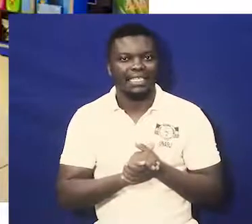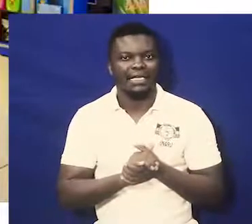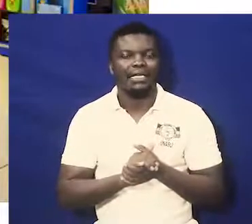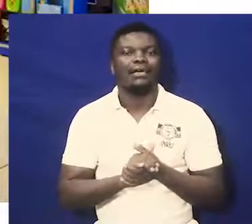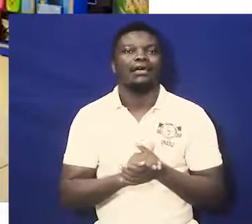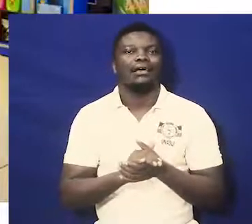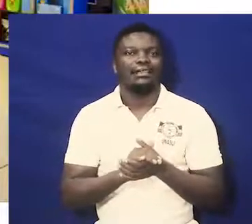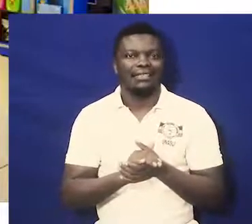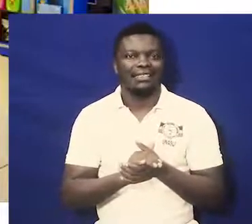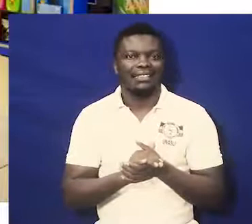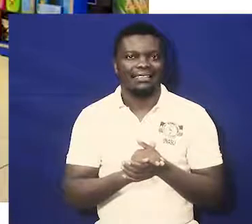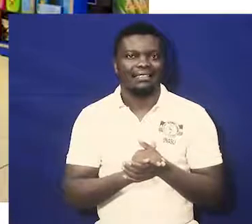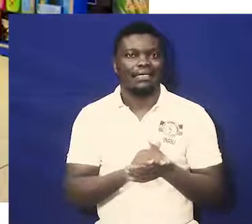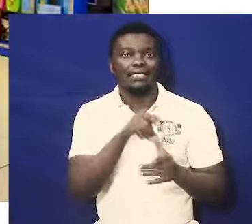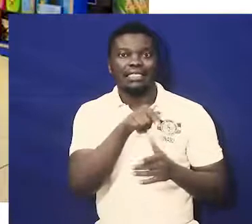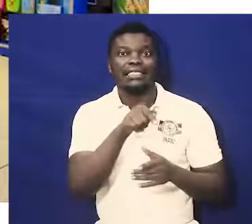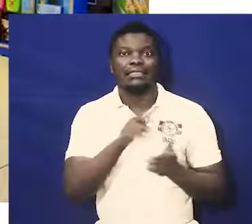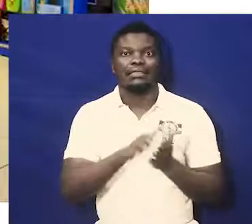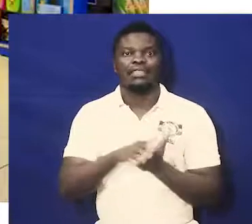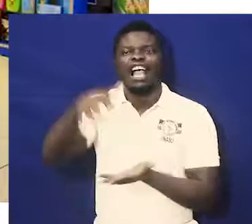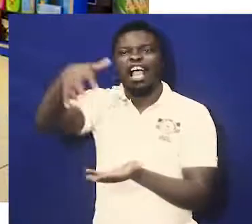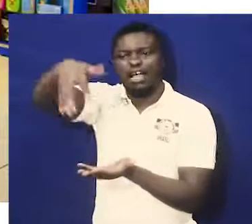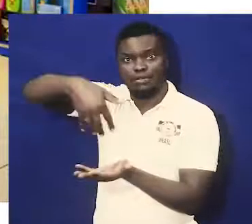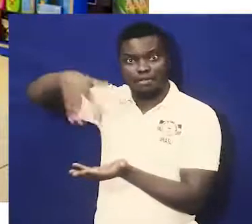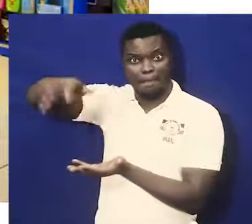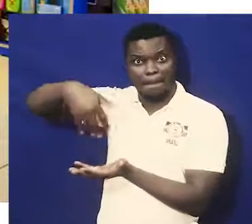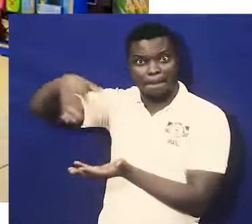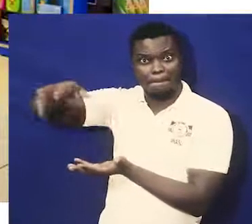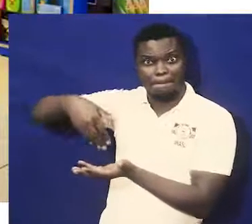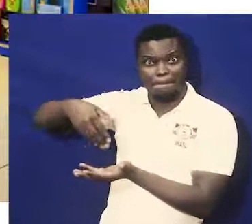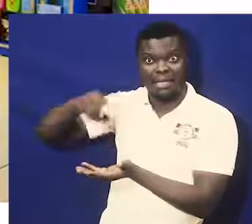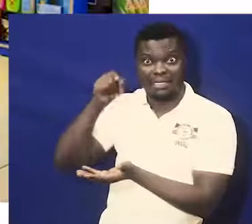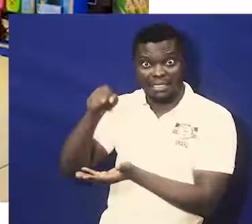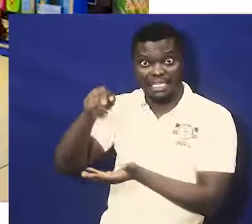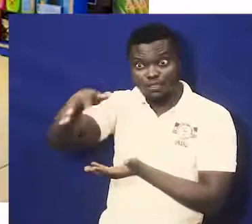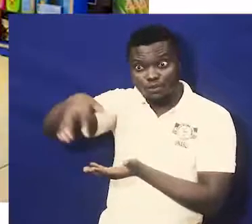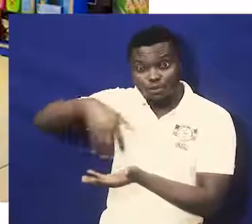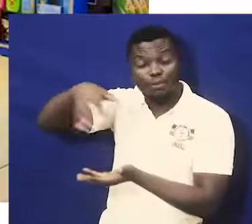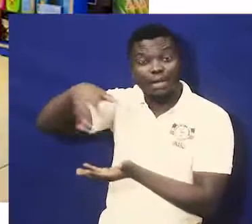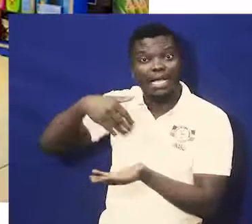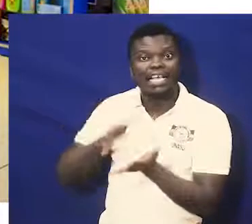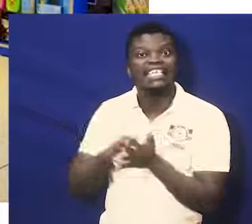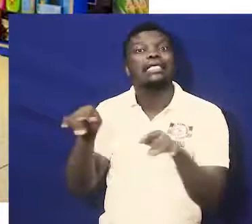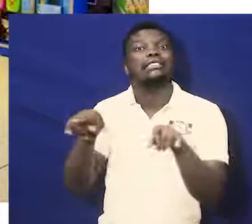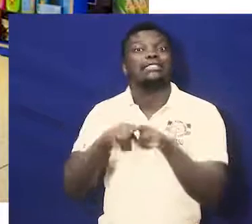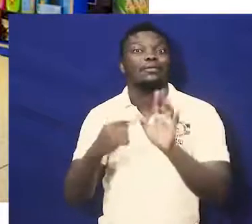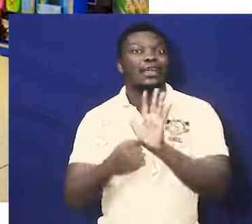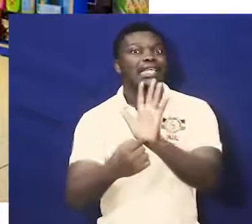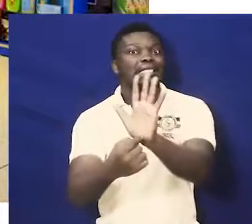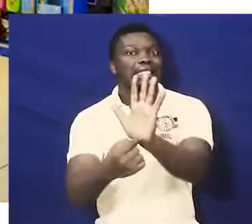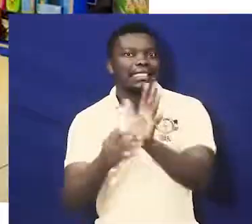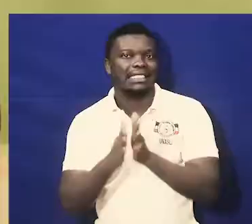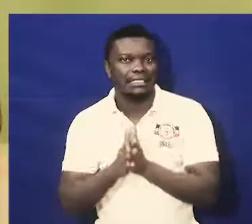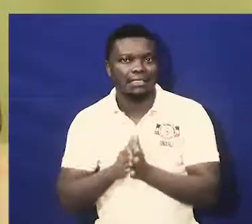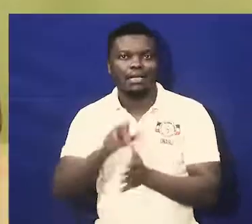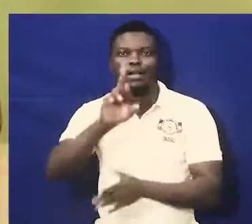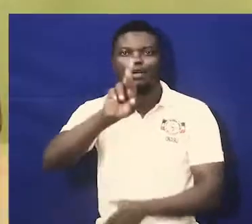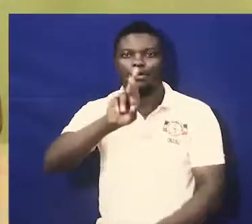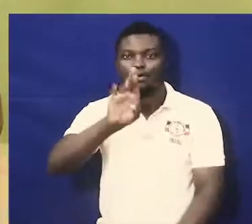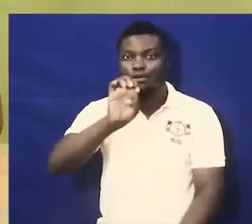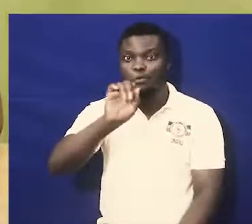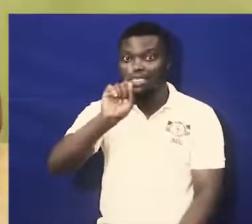This is a supermarket. A supermarket is also an example of a retail